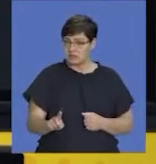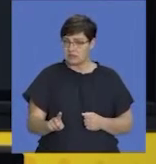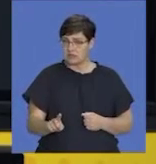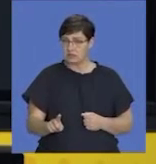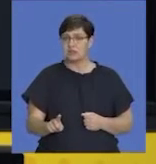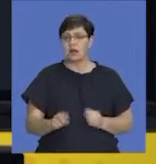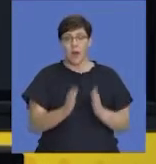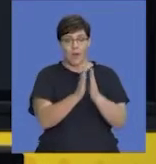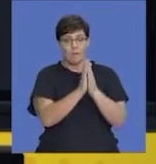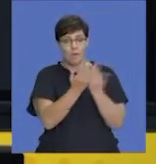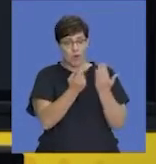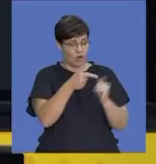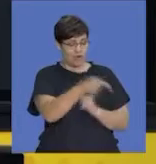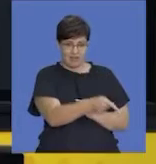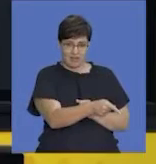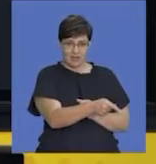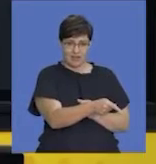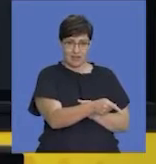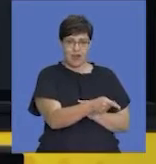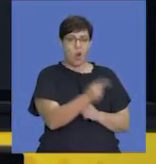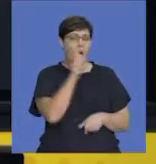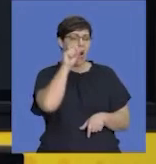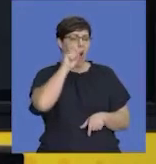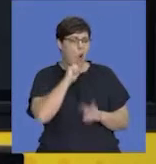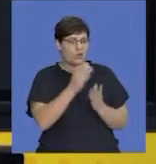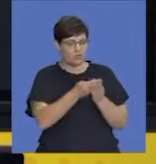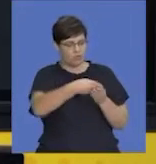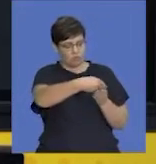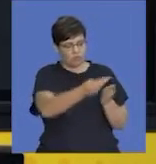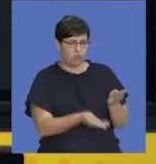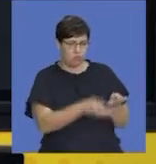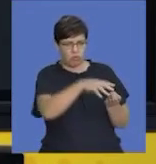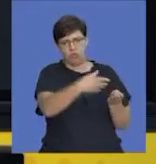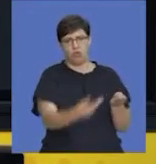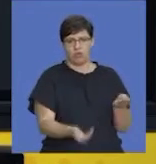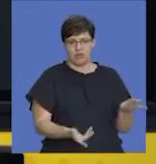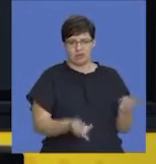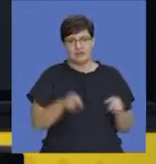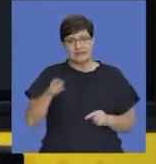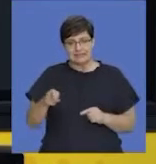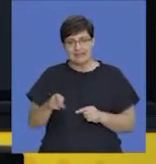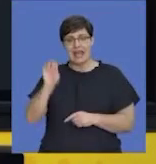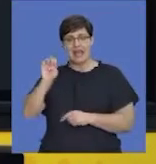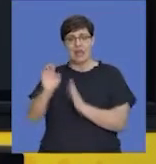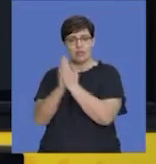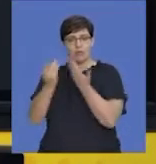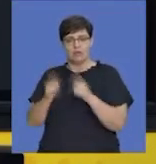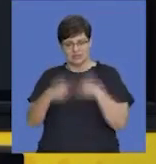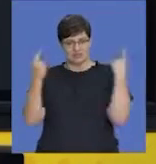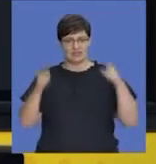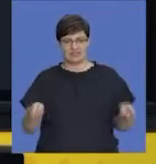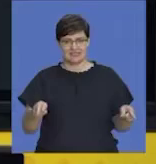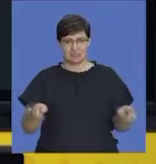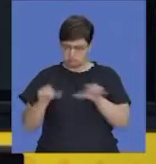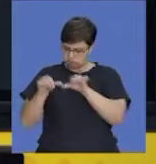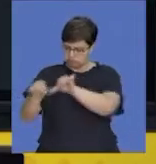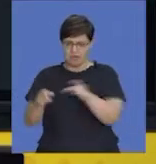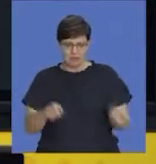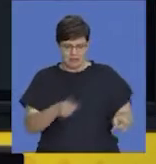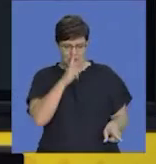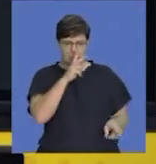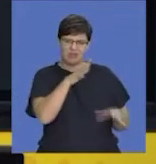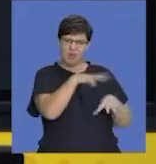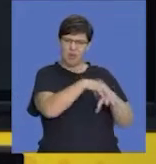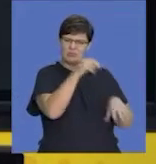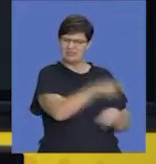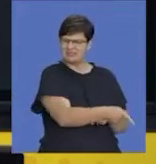tear of a book that you would read from versus an e-book is different. So you could say that